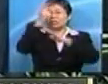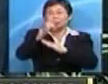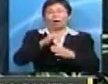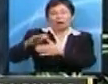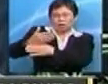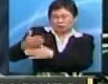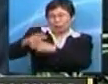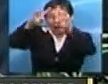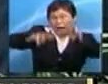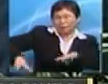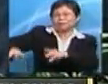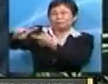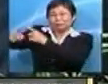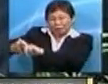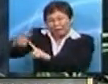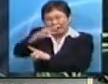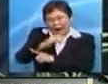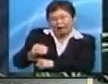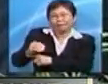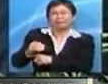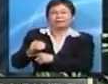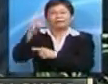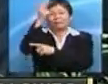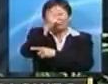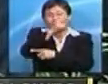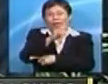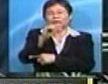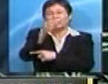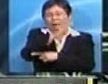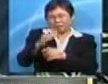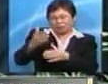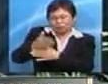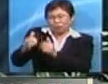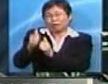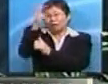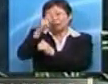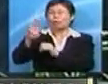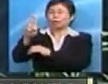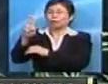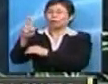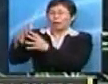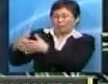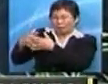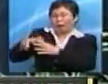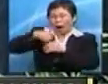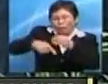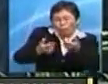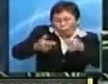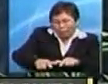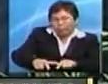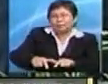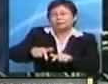ASEAN counterparts and the governments of the government of the United States the latest developments regarding the search